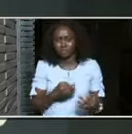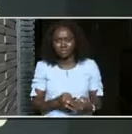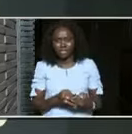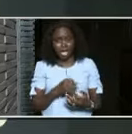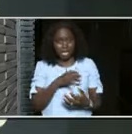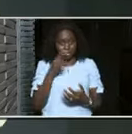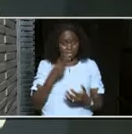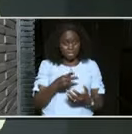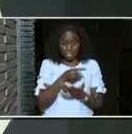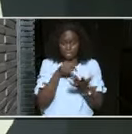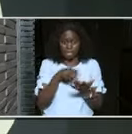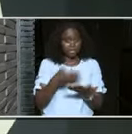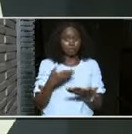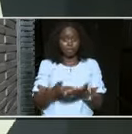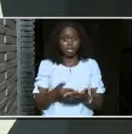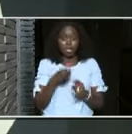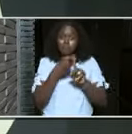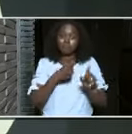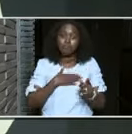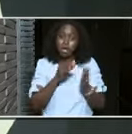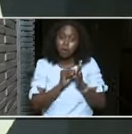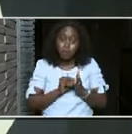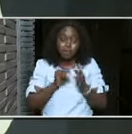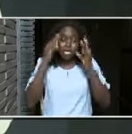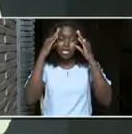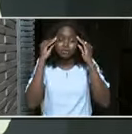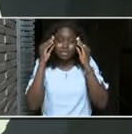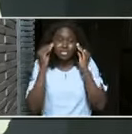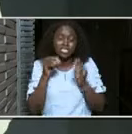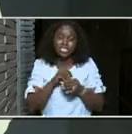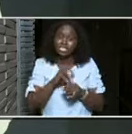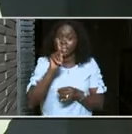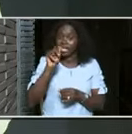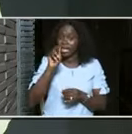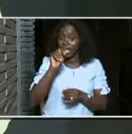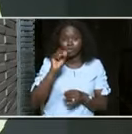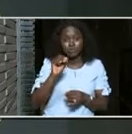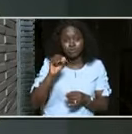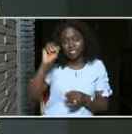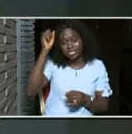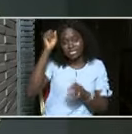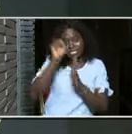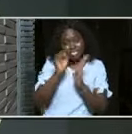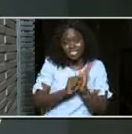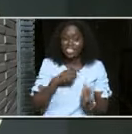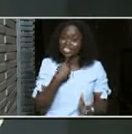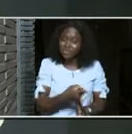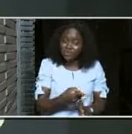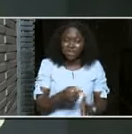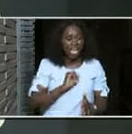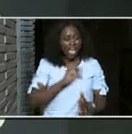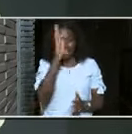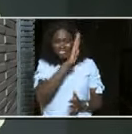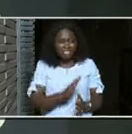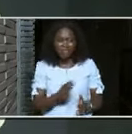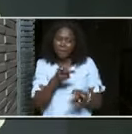see, from my own experience in the Kano State, I told you I never borrowed. Mm. And I believe that the resources